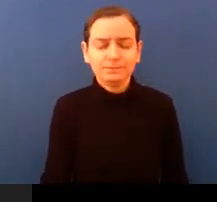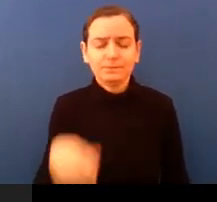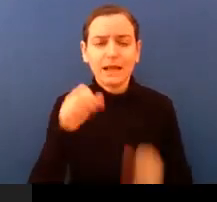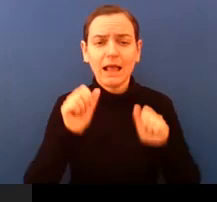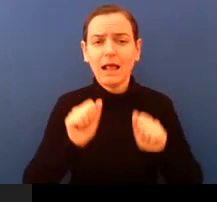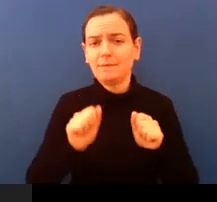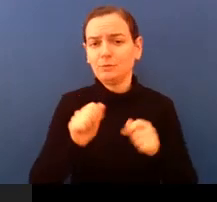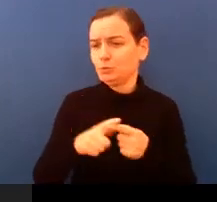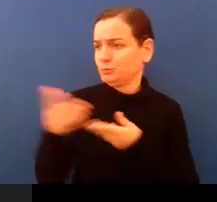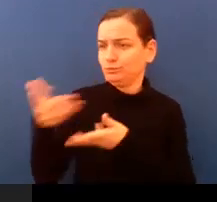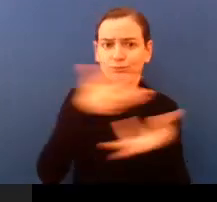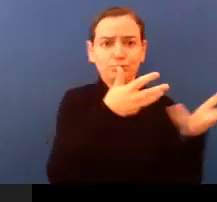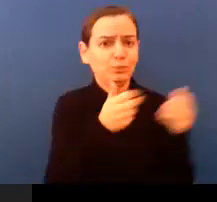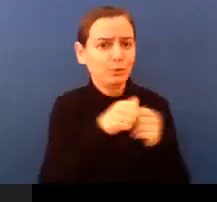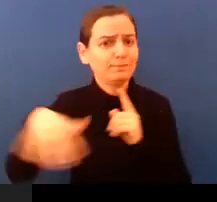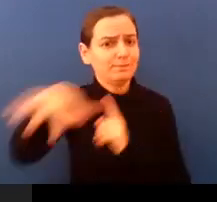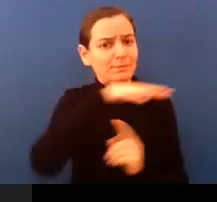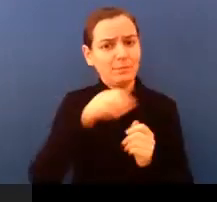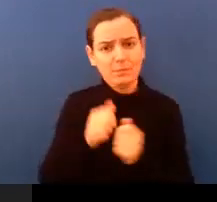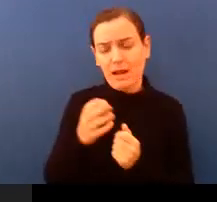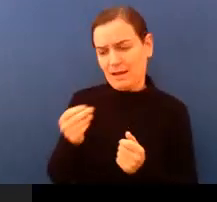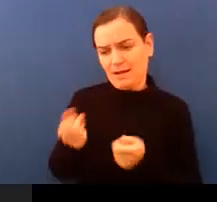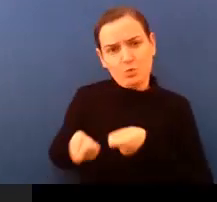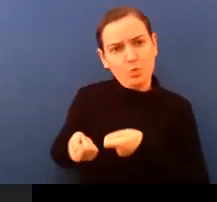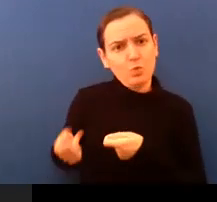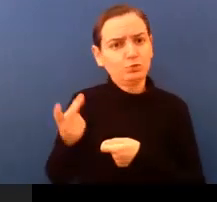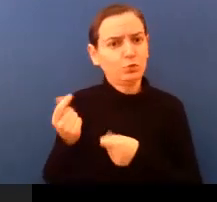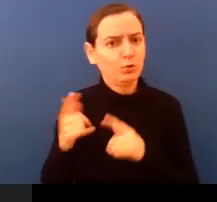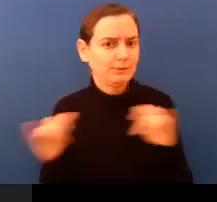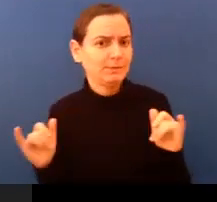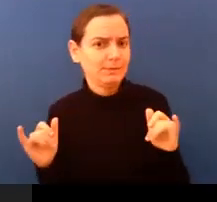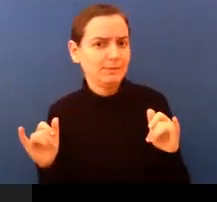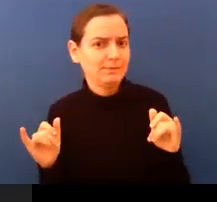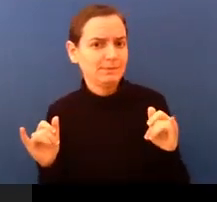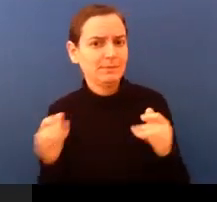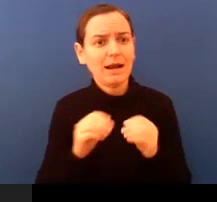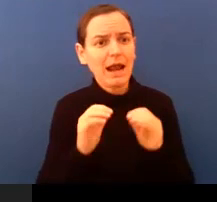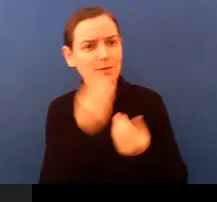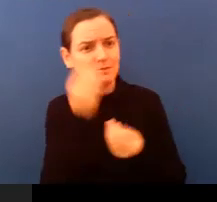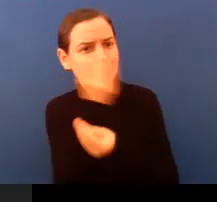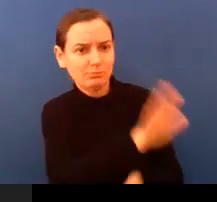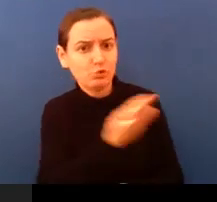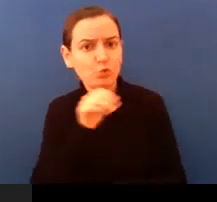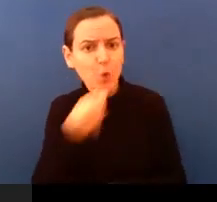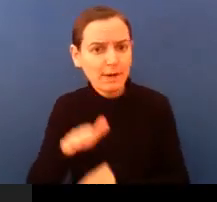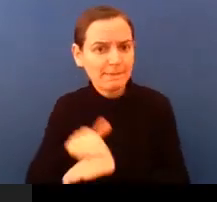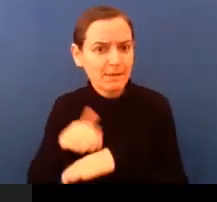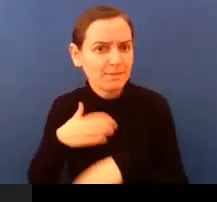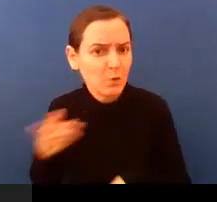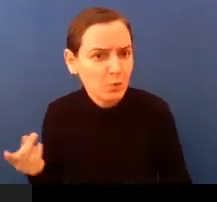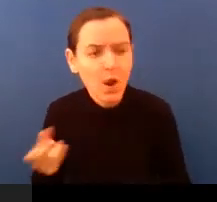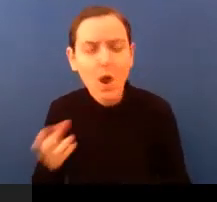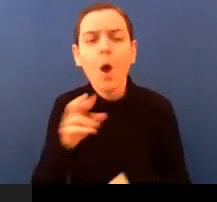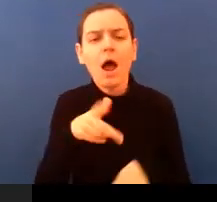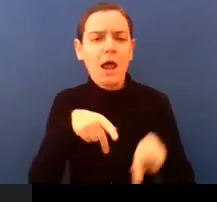When you return home from guide dog school, Traveling with a guide dog versus a long